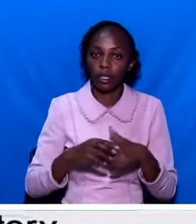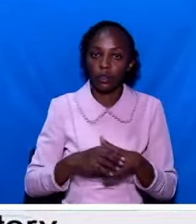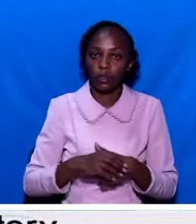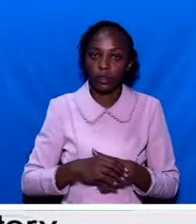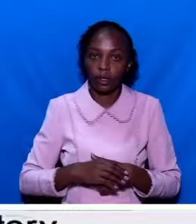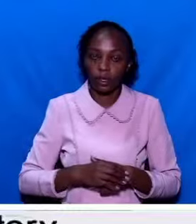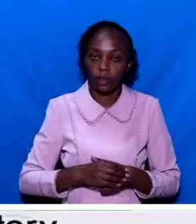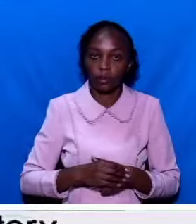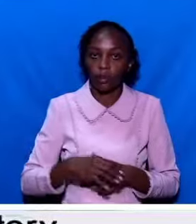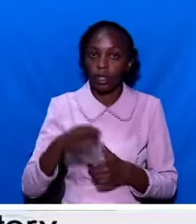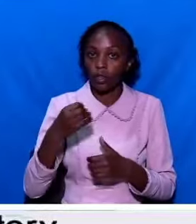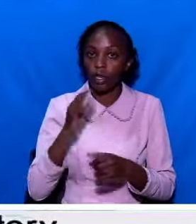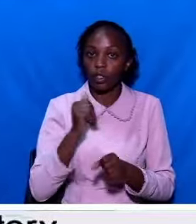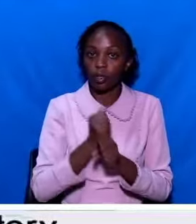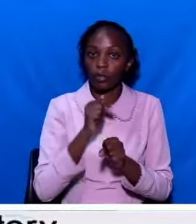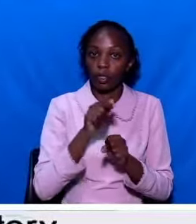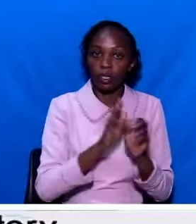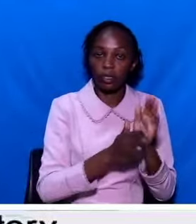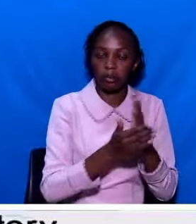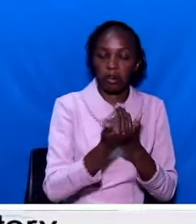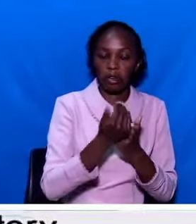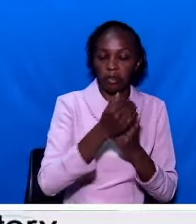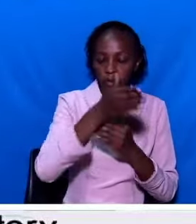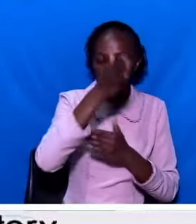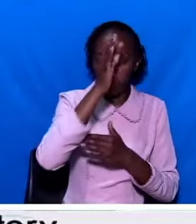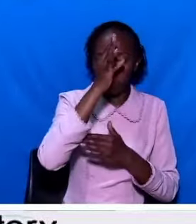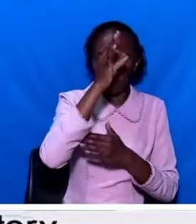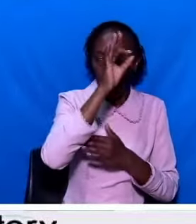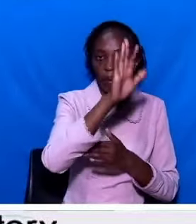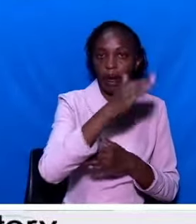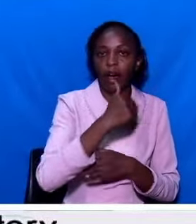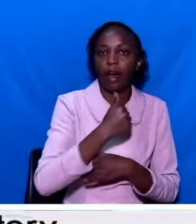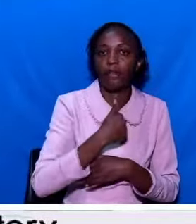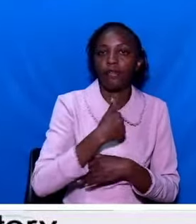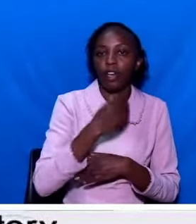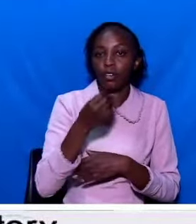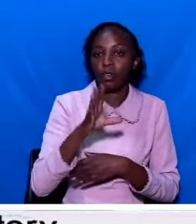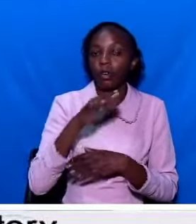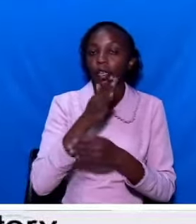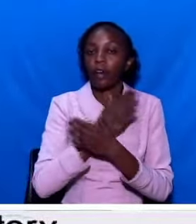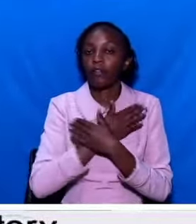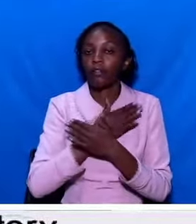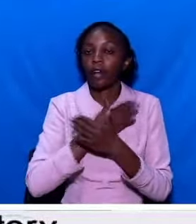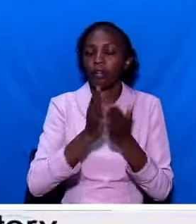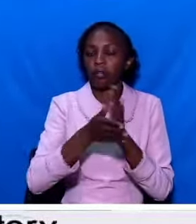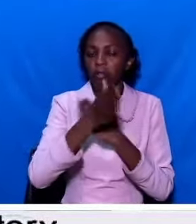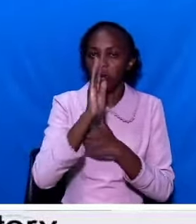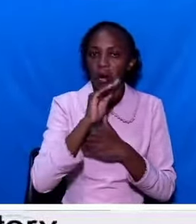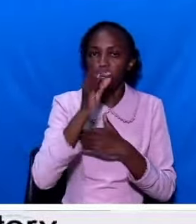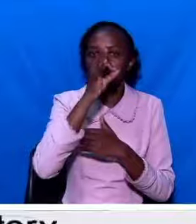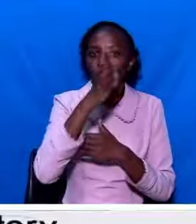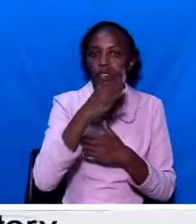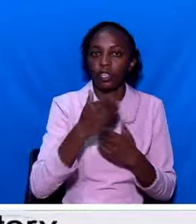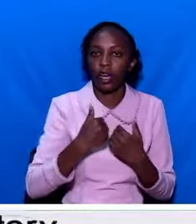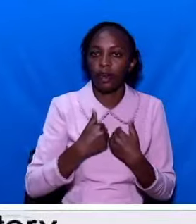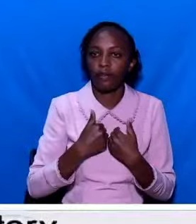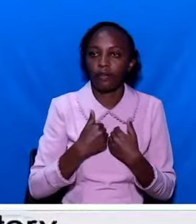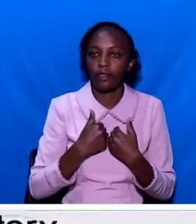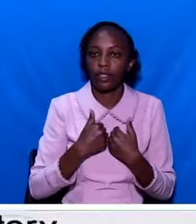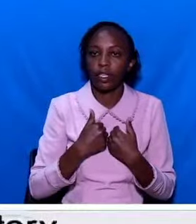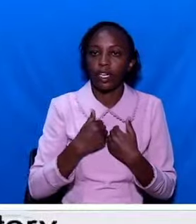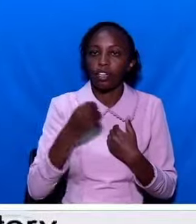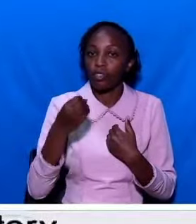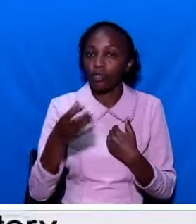You lost your job this morning, he holds your future. You lost your friend this morning, he still holds your future.